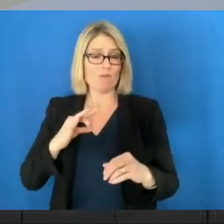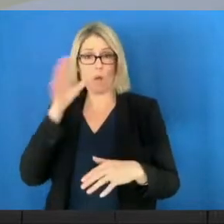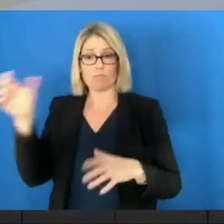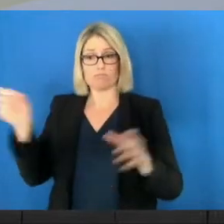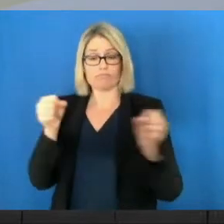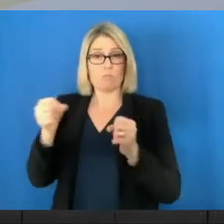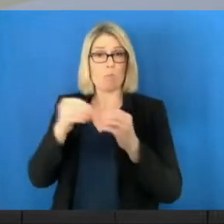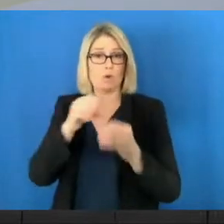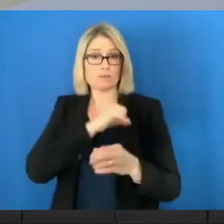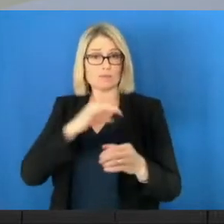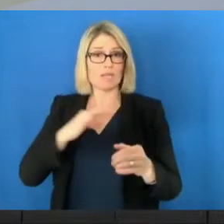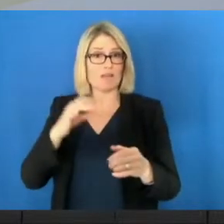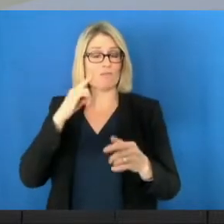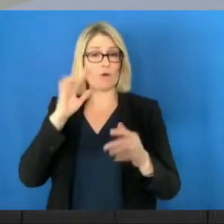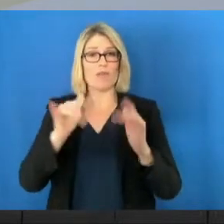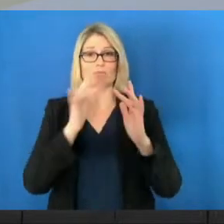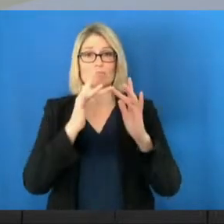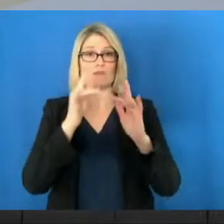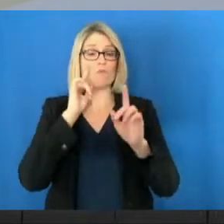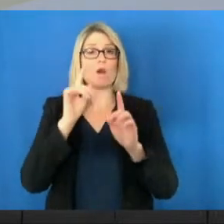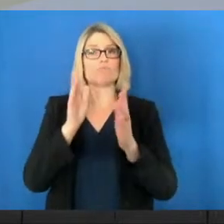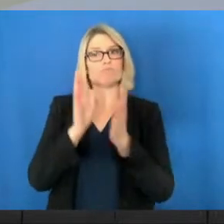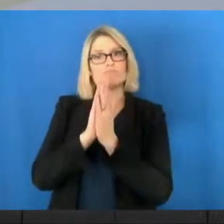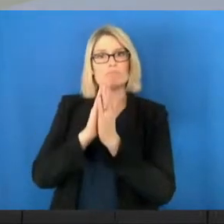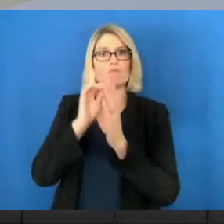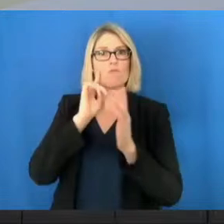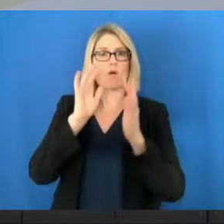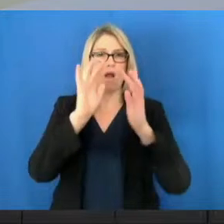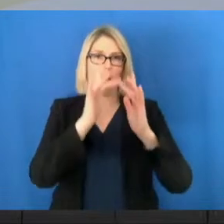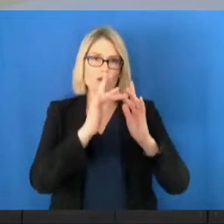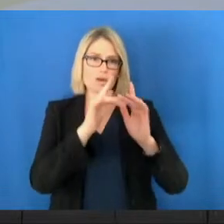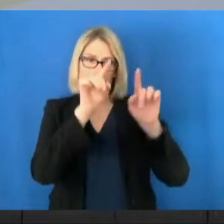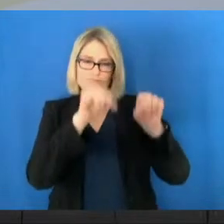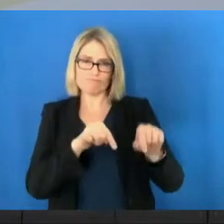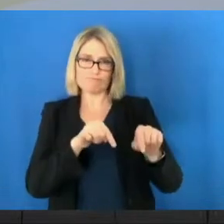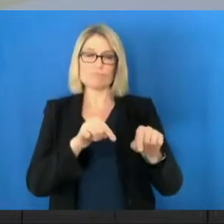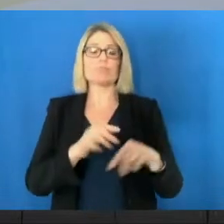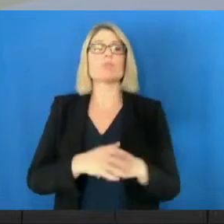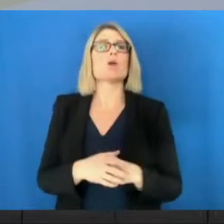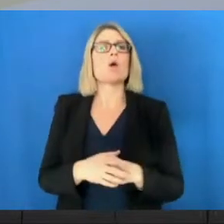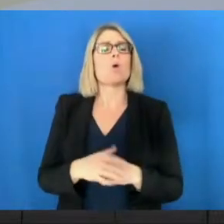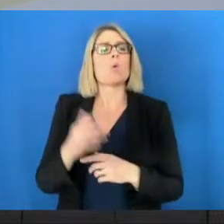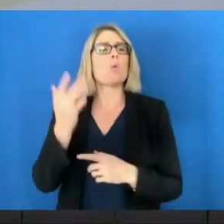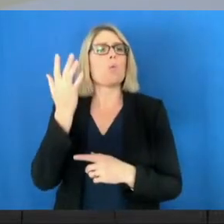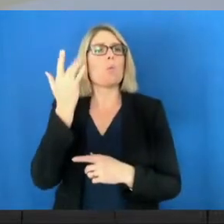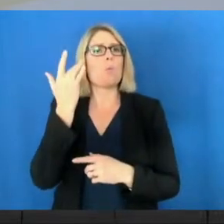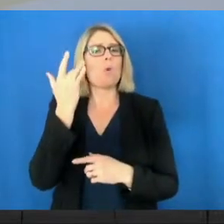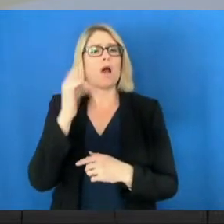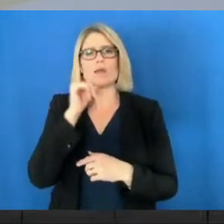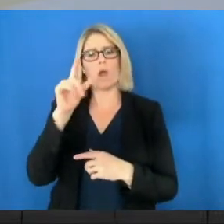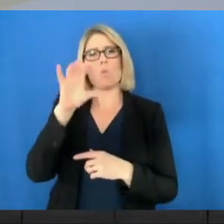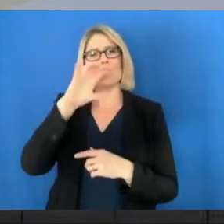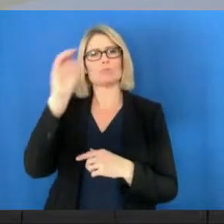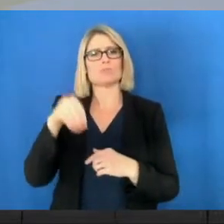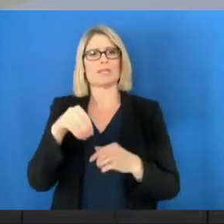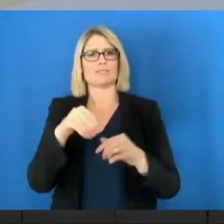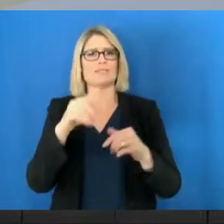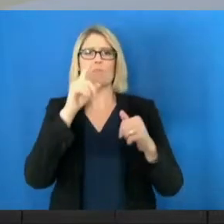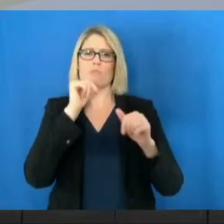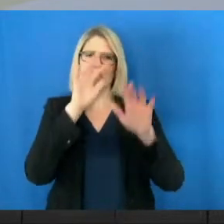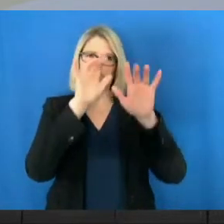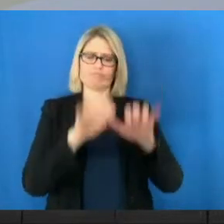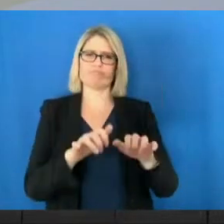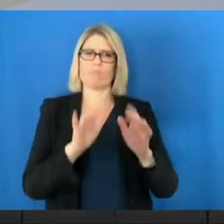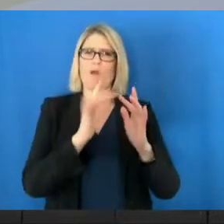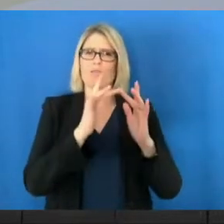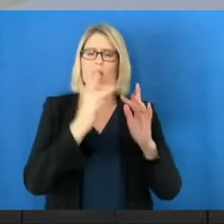those, booking requests coming online? And perhaps why is it not 100% online to just firm